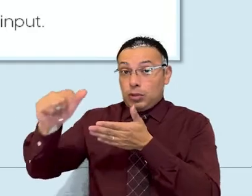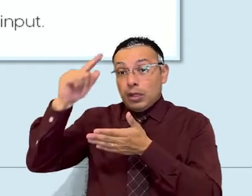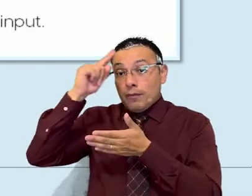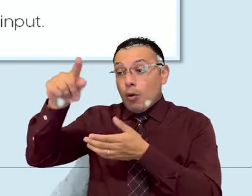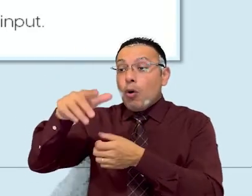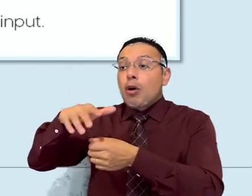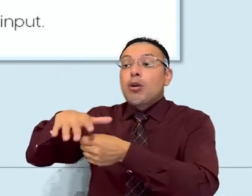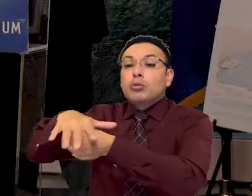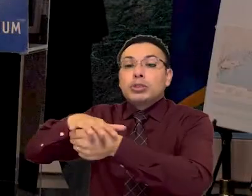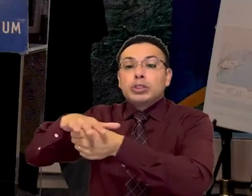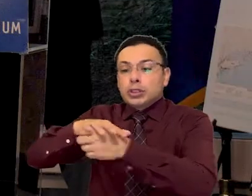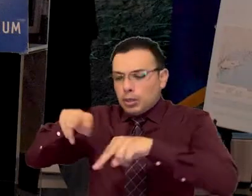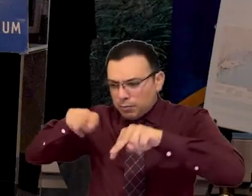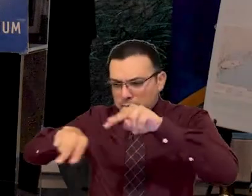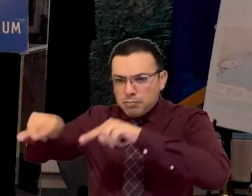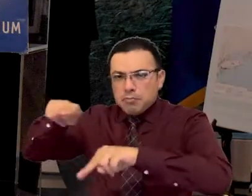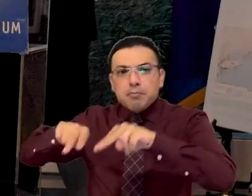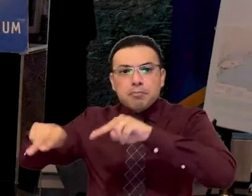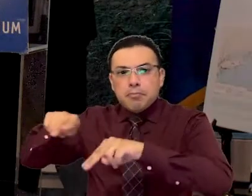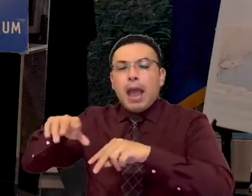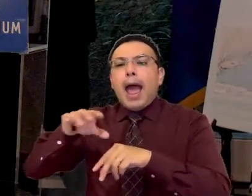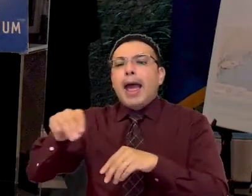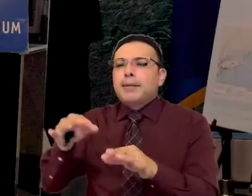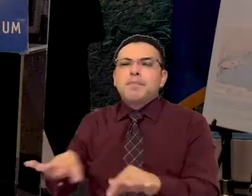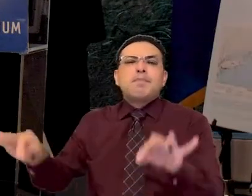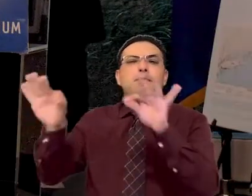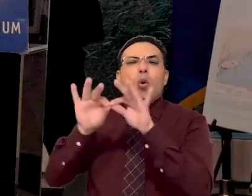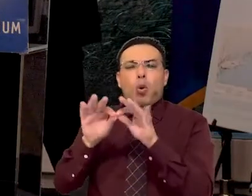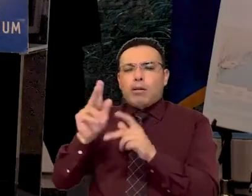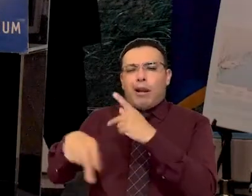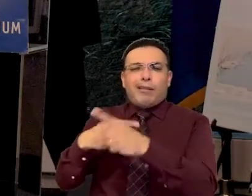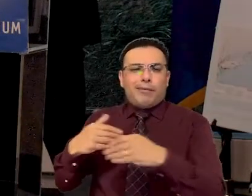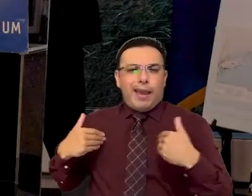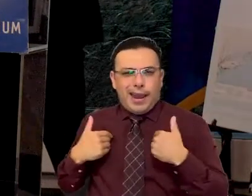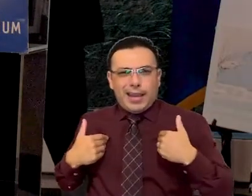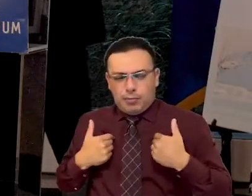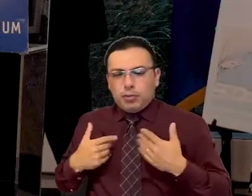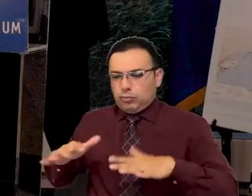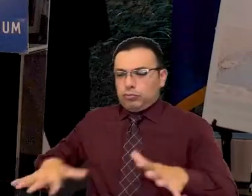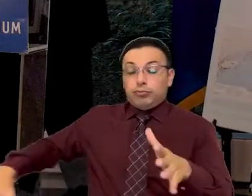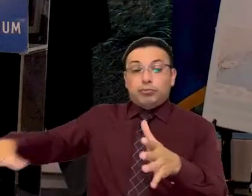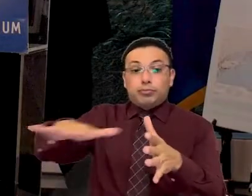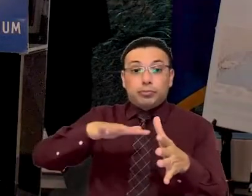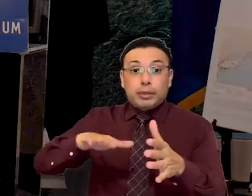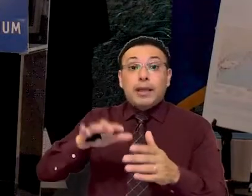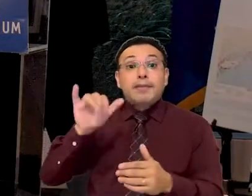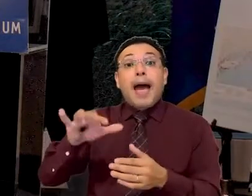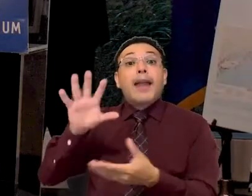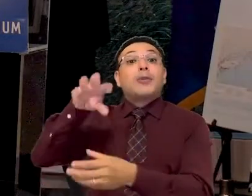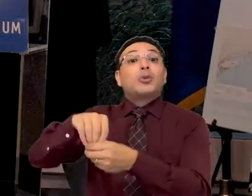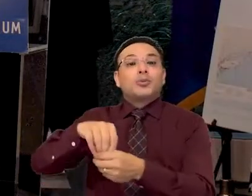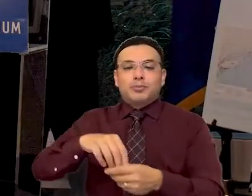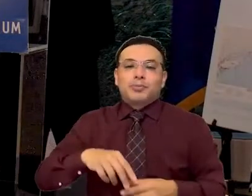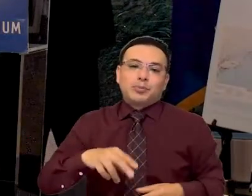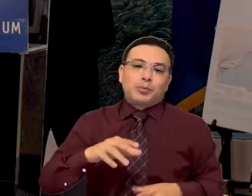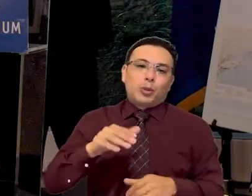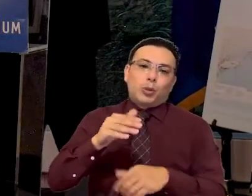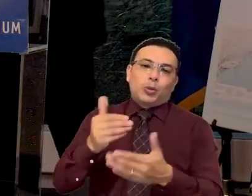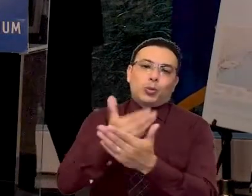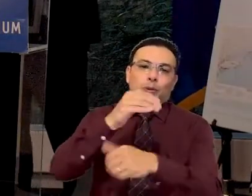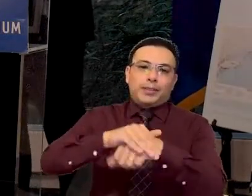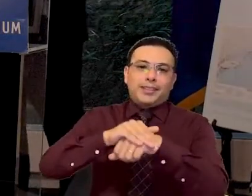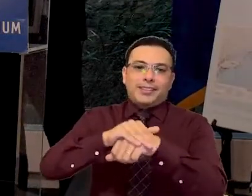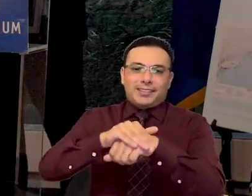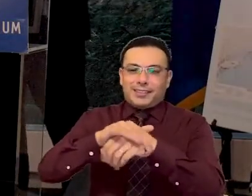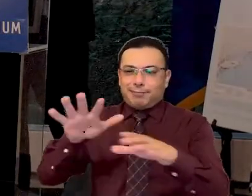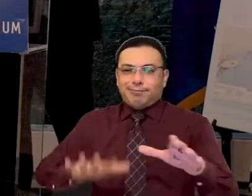and key commercial stocks. That's regional, that includes the New England region. And our permitting and stakeholder teams,